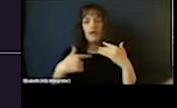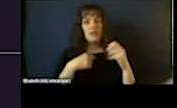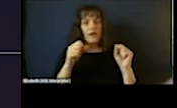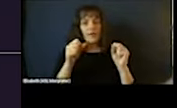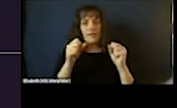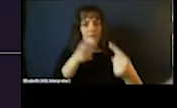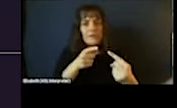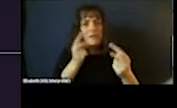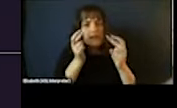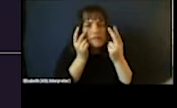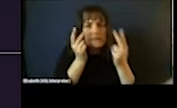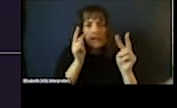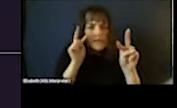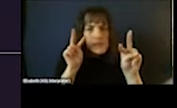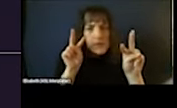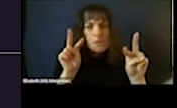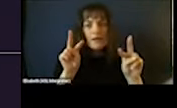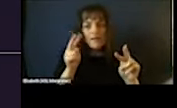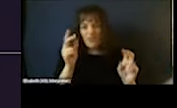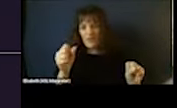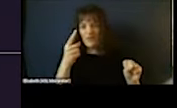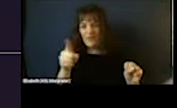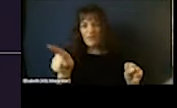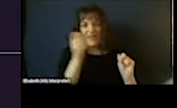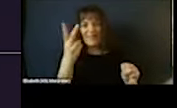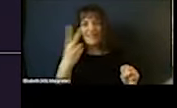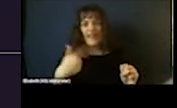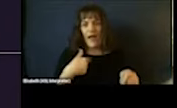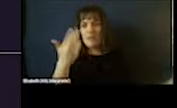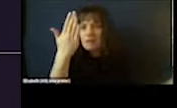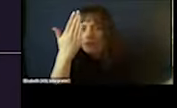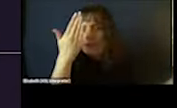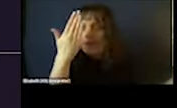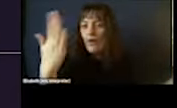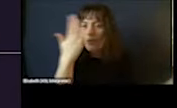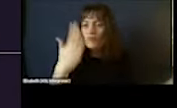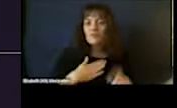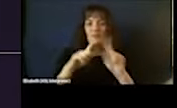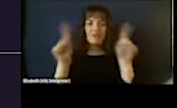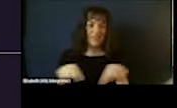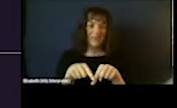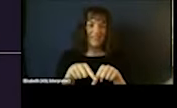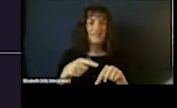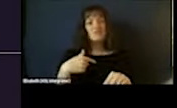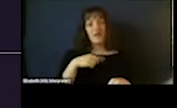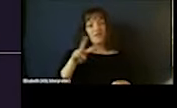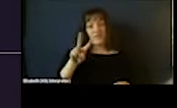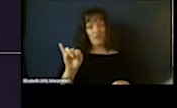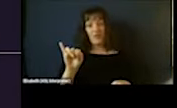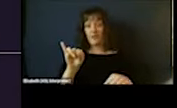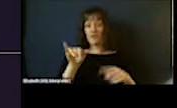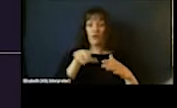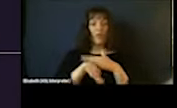Okay, so even though I was visually impaired from birth, I grew up in Australia. And so in a relatively remote,